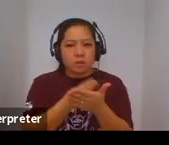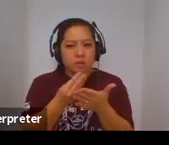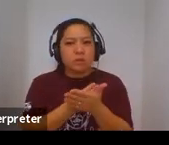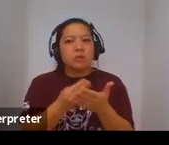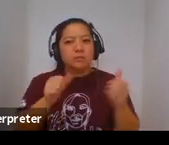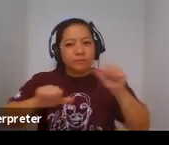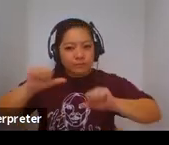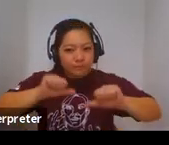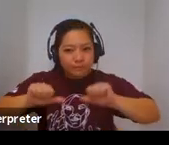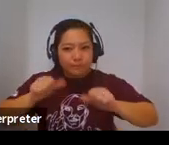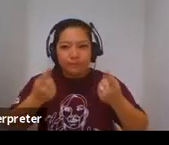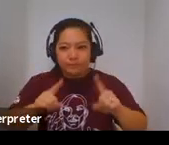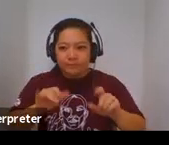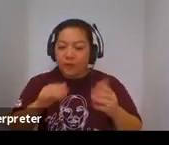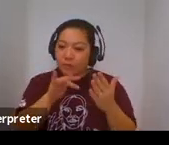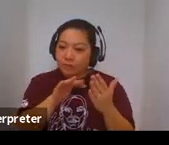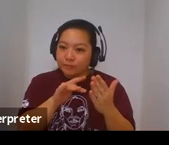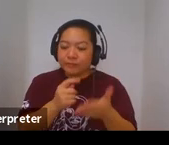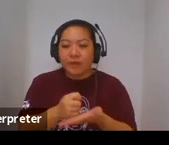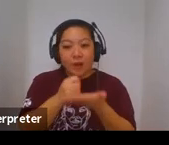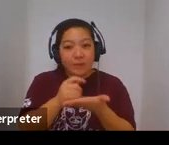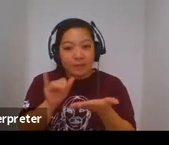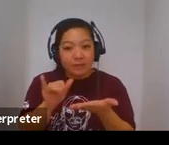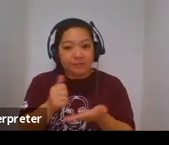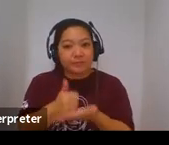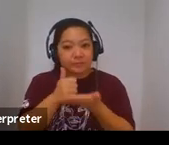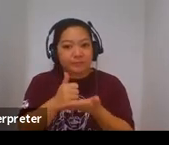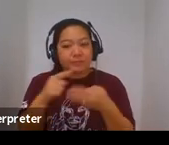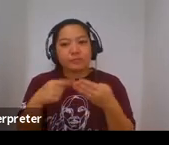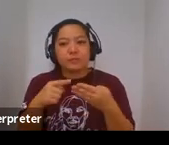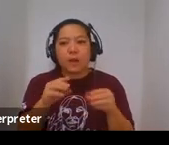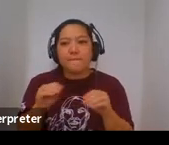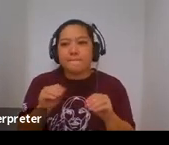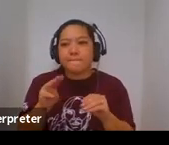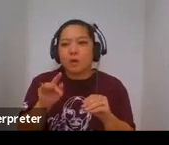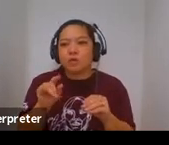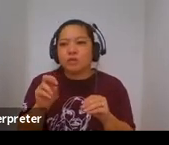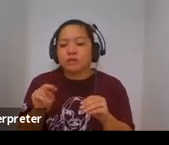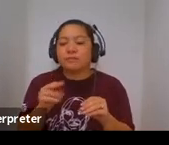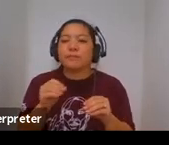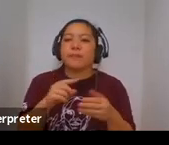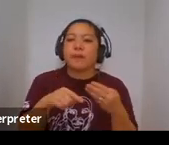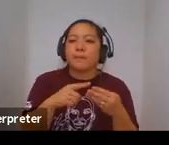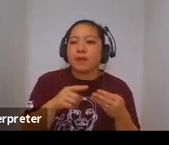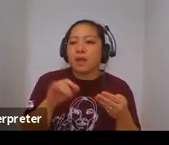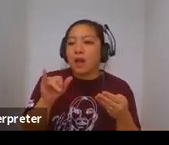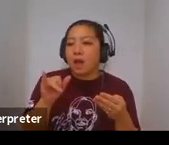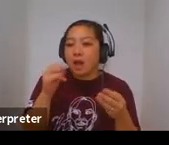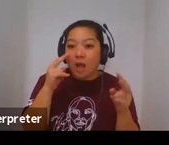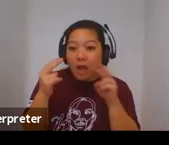science around therapies that are about motion. They're about eye